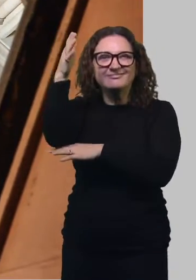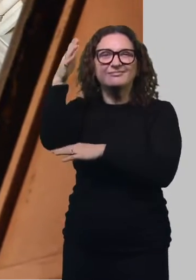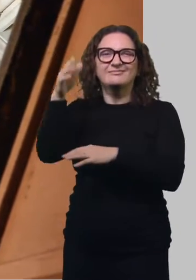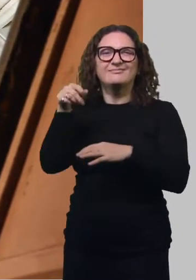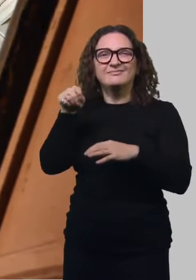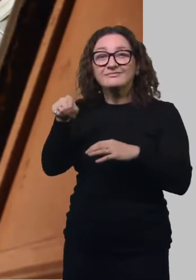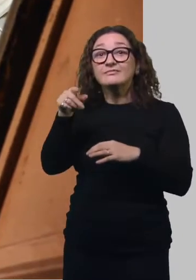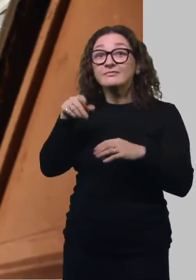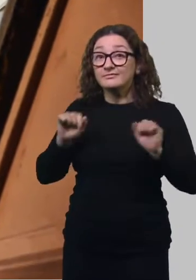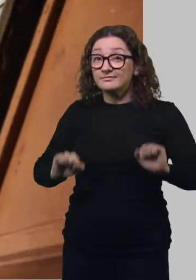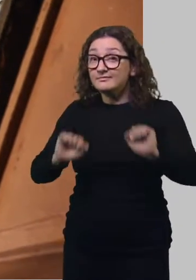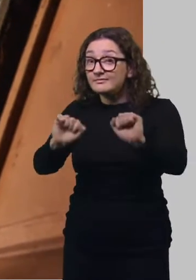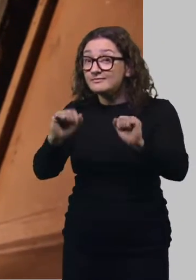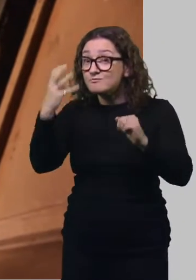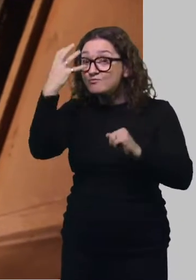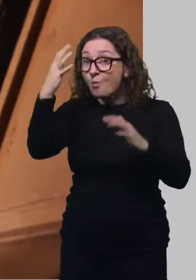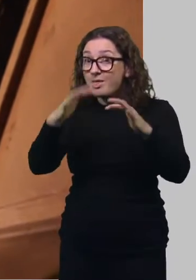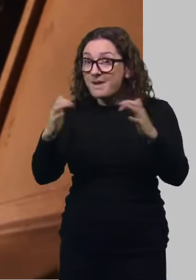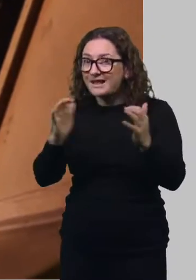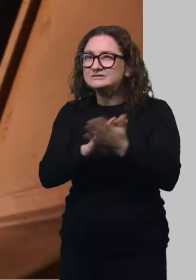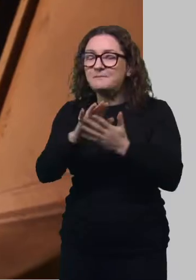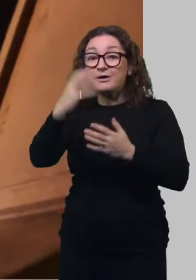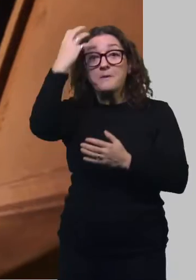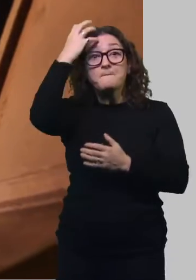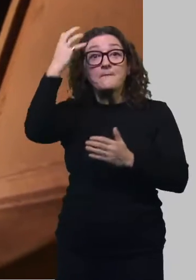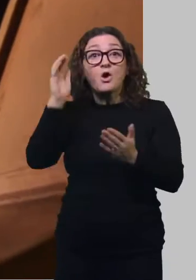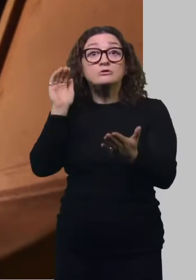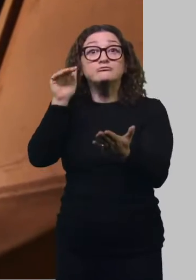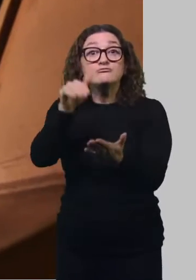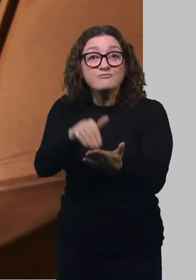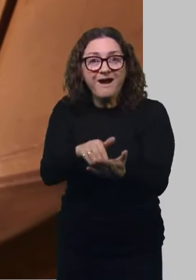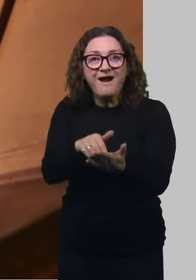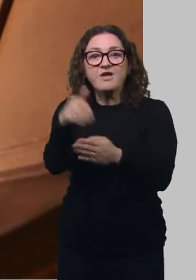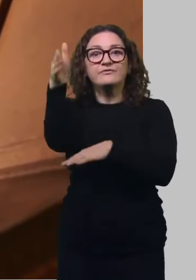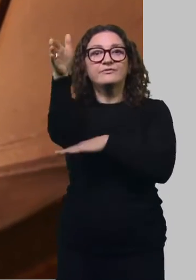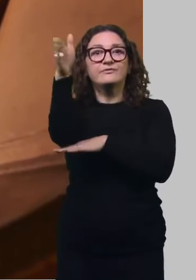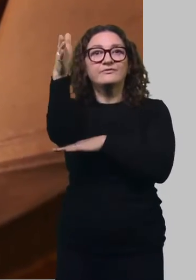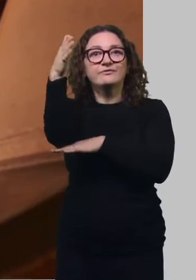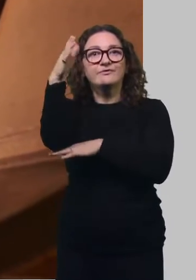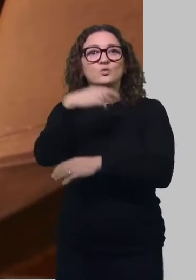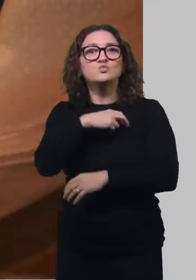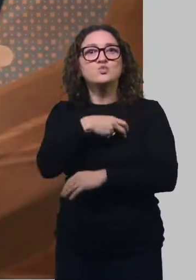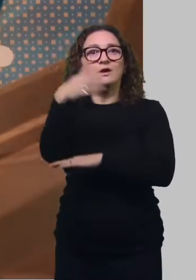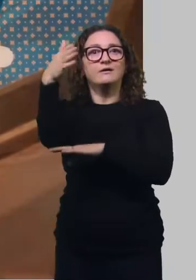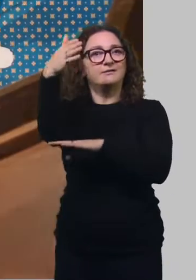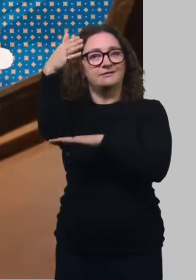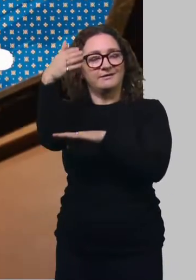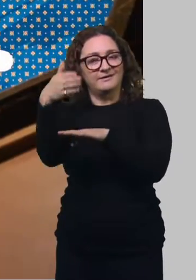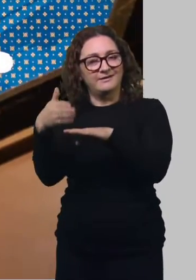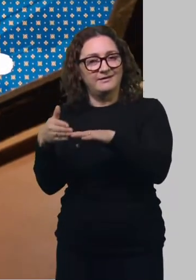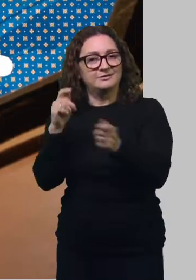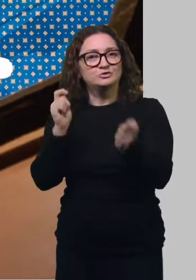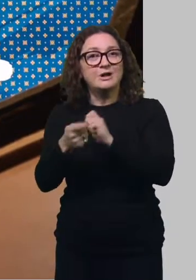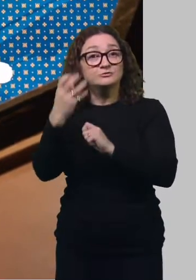palace, when the monarch arrives, the Union flag is changed to the royal standard. When the monarch sets foot in